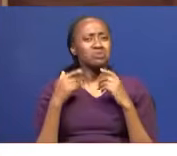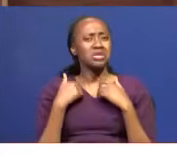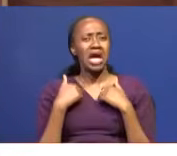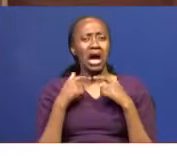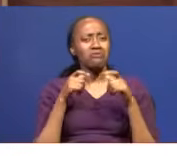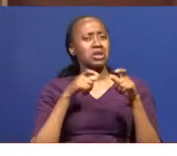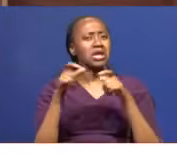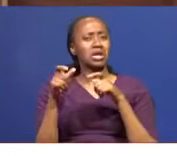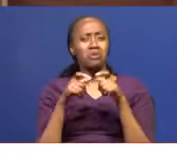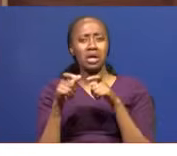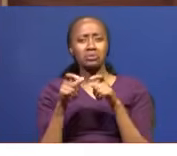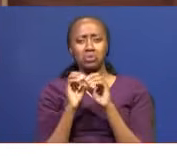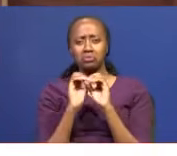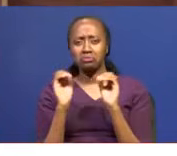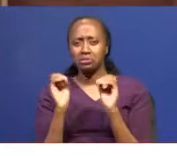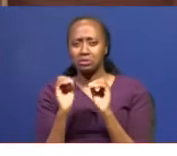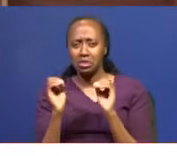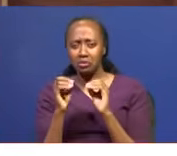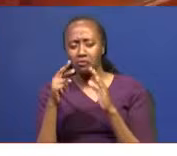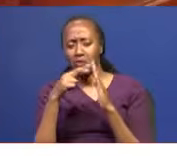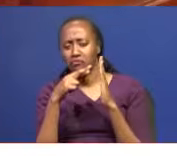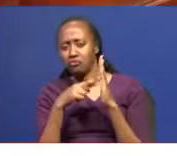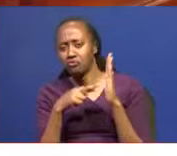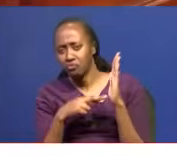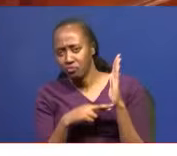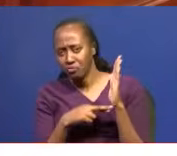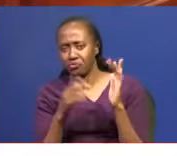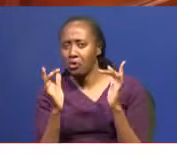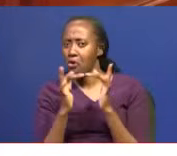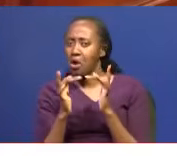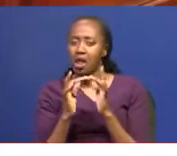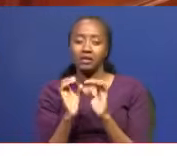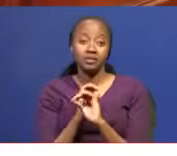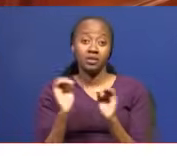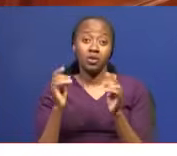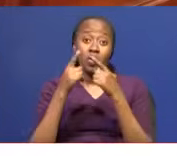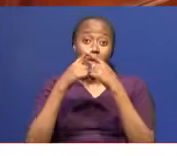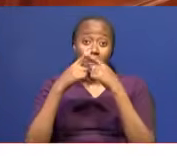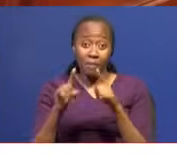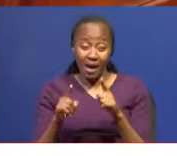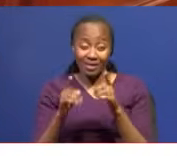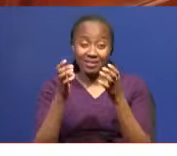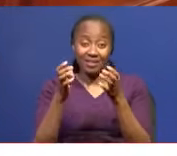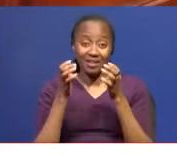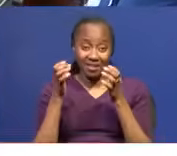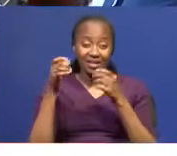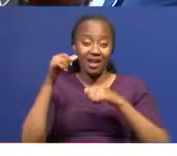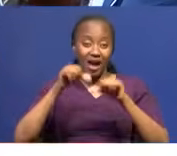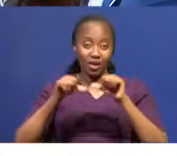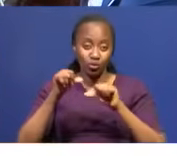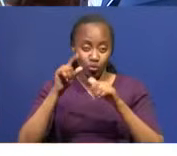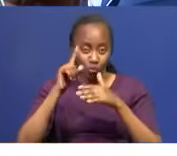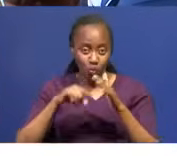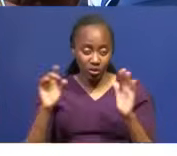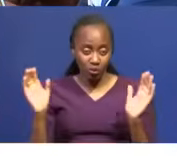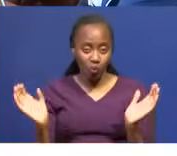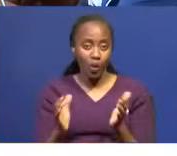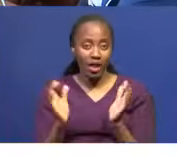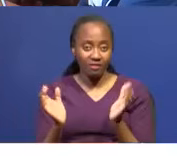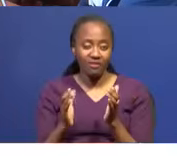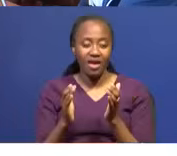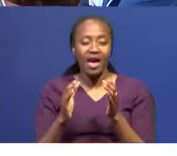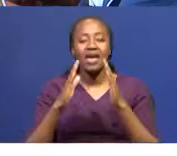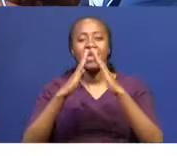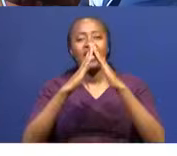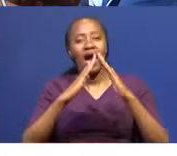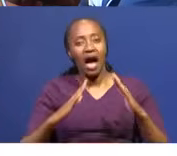place to anchor the online recruitment. The committee further stressed the need to prioritize officers' welfare with institutional housing